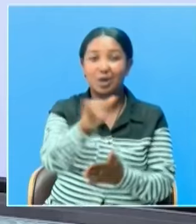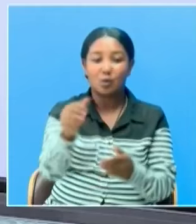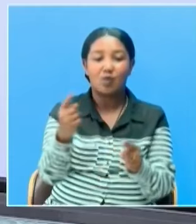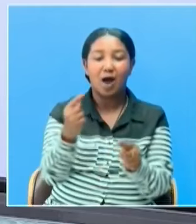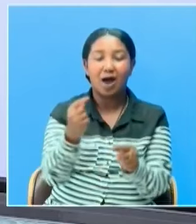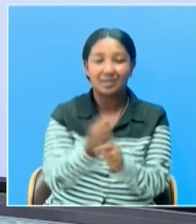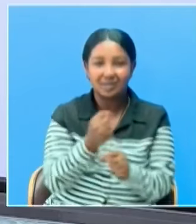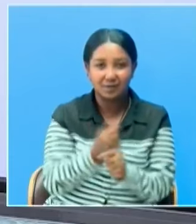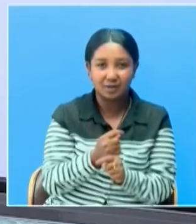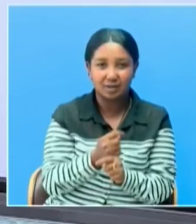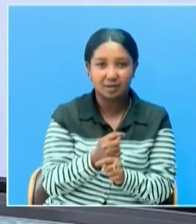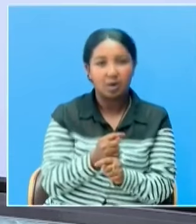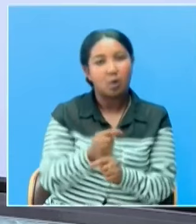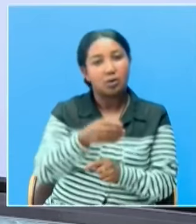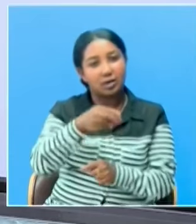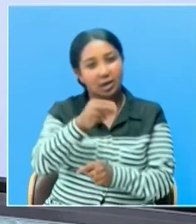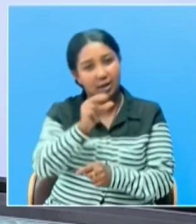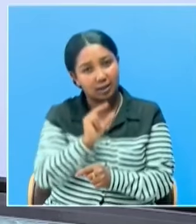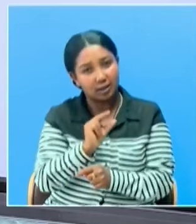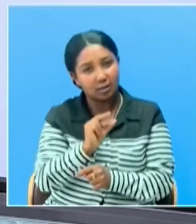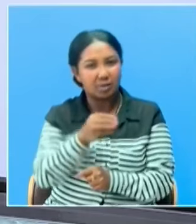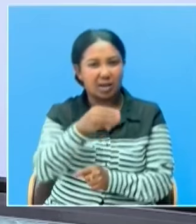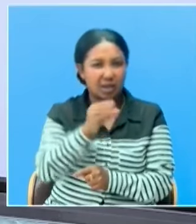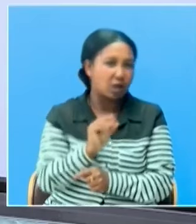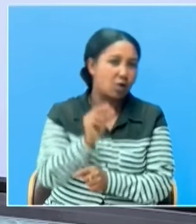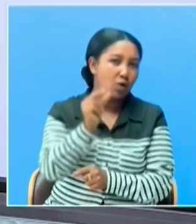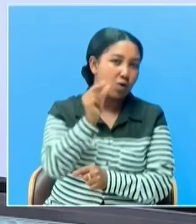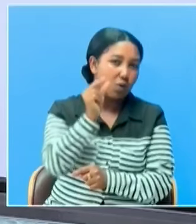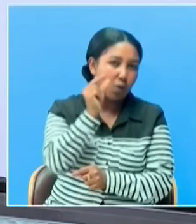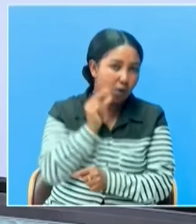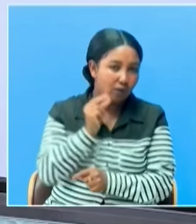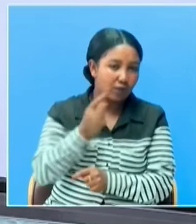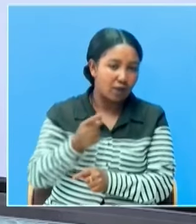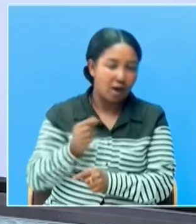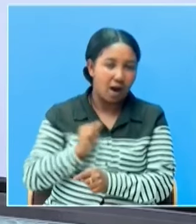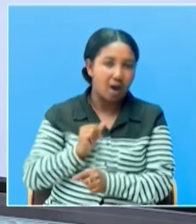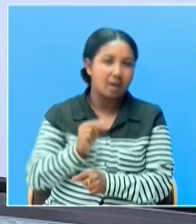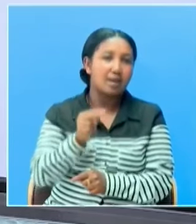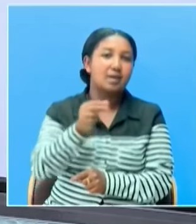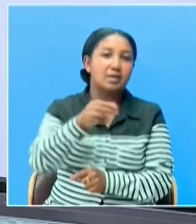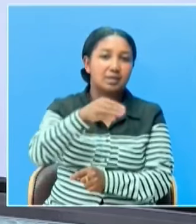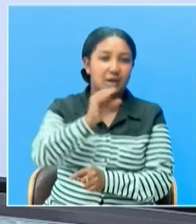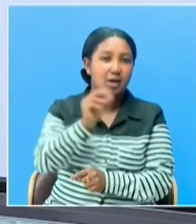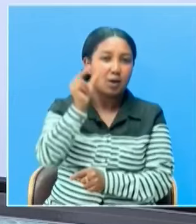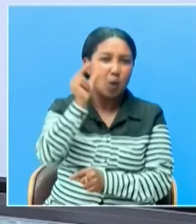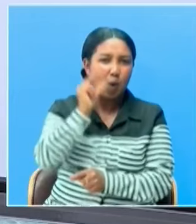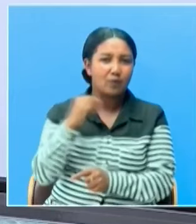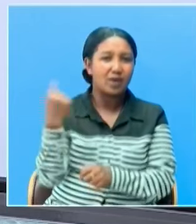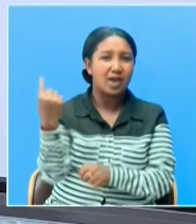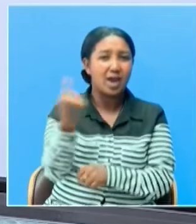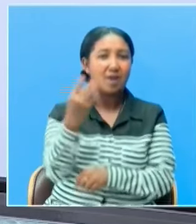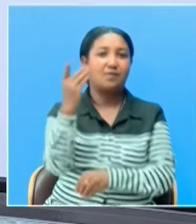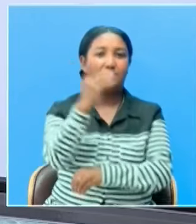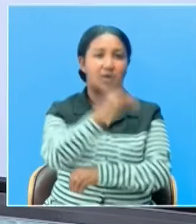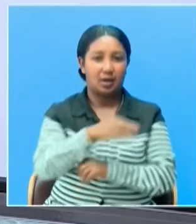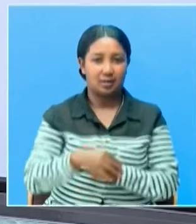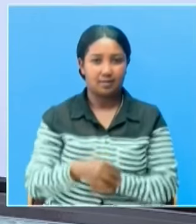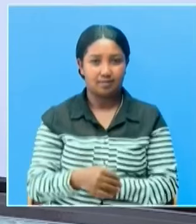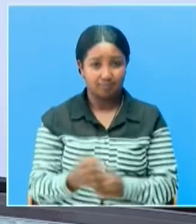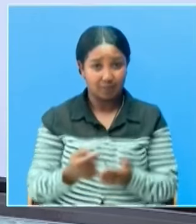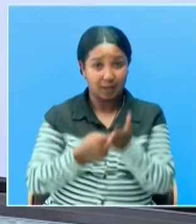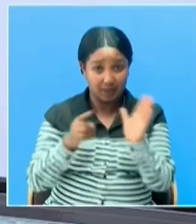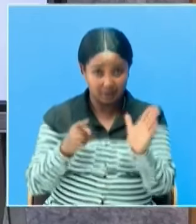activity, maybe drinking coffee, maybe we can say, I drink coffee every day.